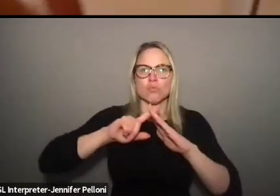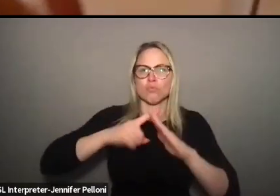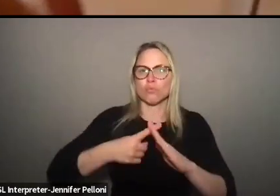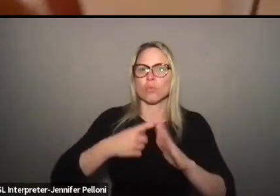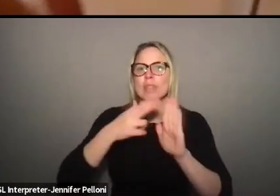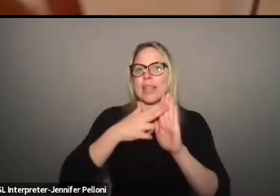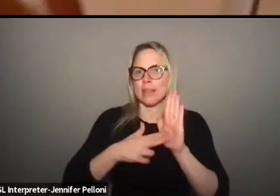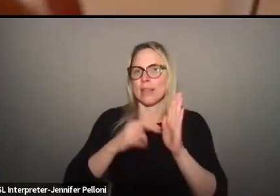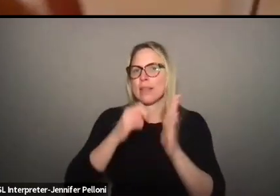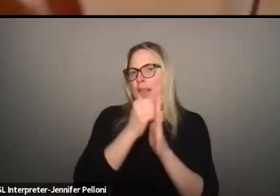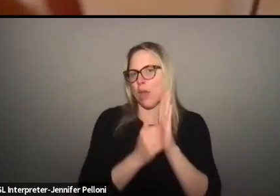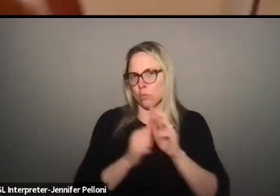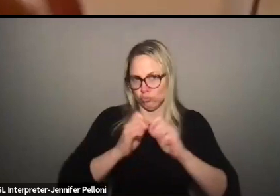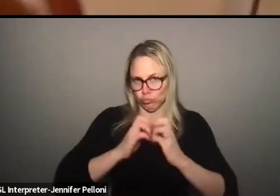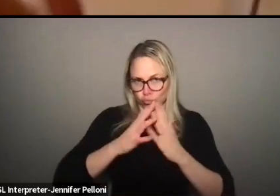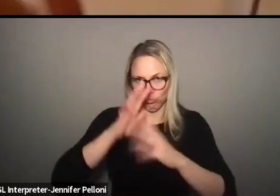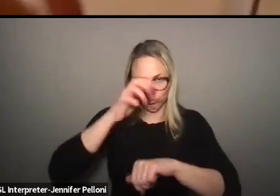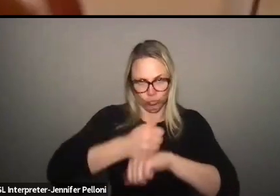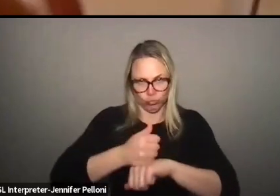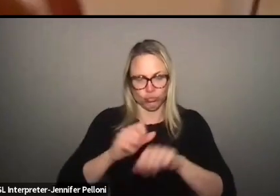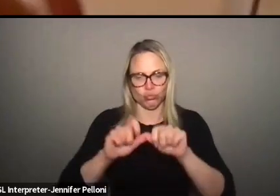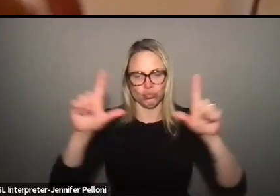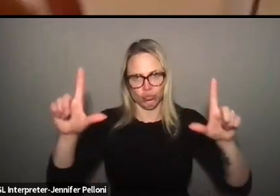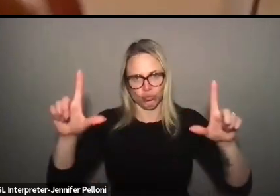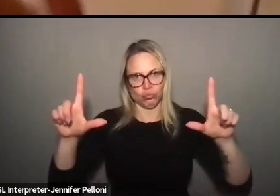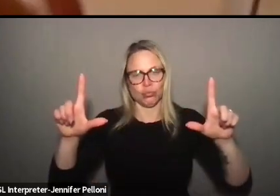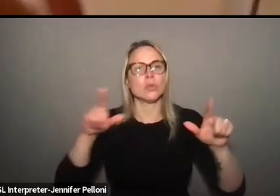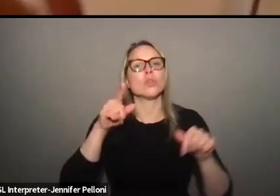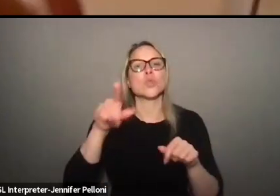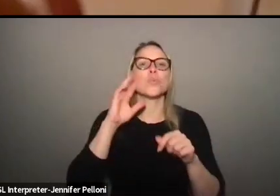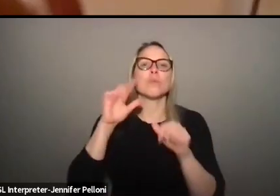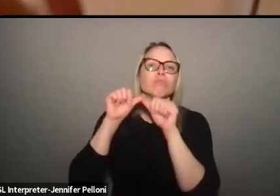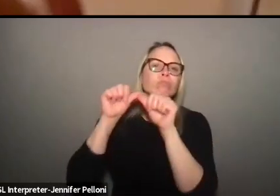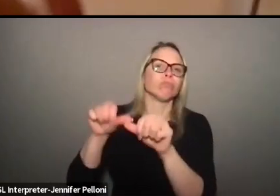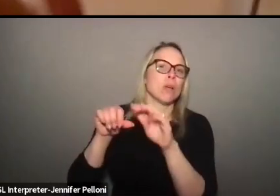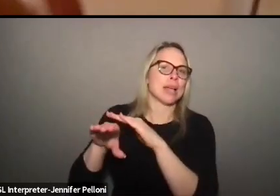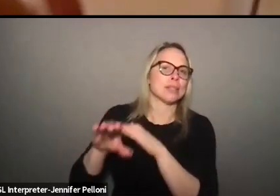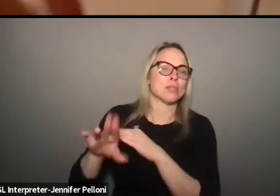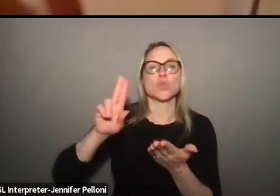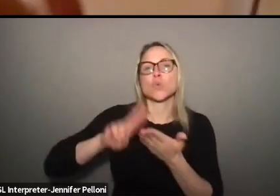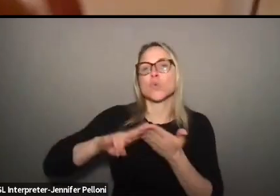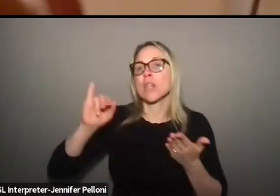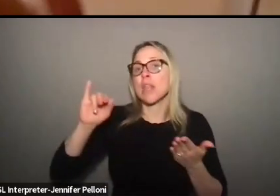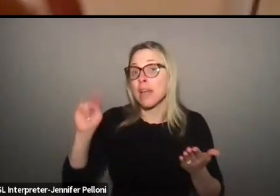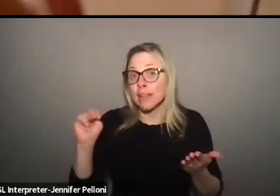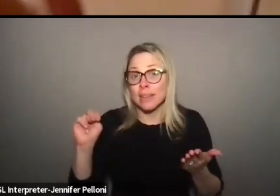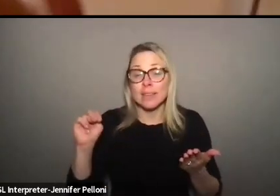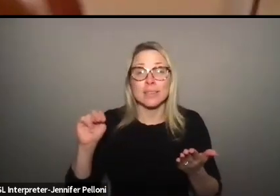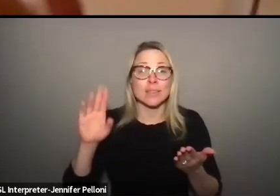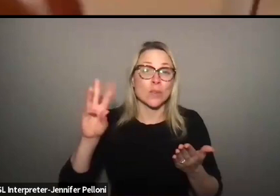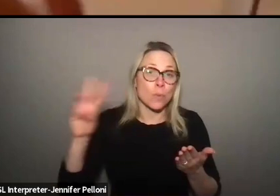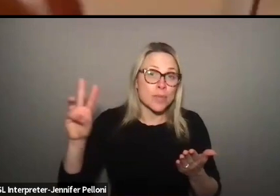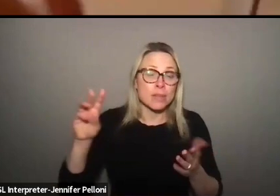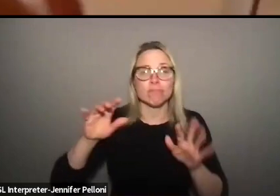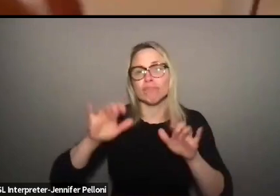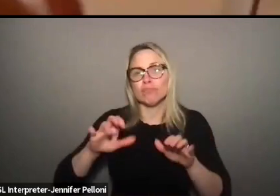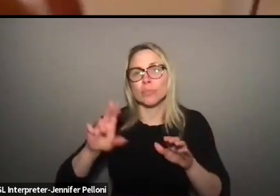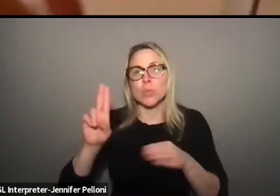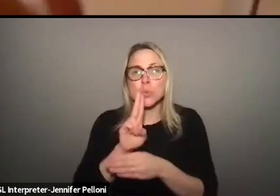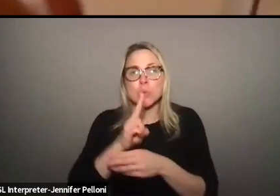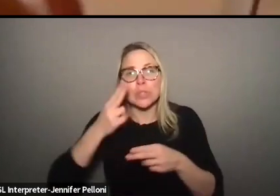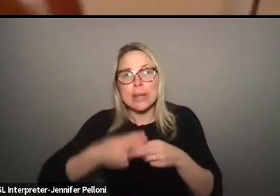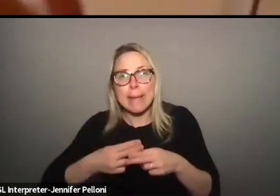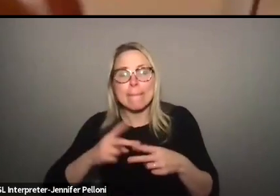Able account. And once it's set up, that's exactly how you access your funds. You log into the website, enter your username